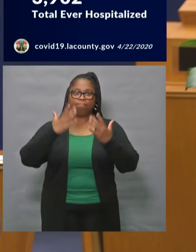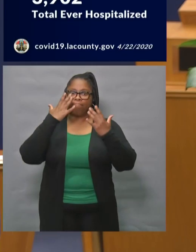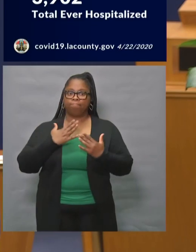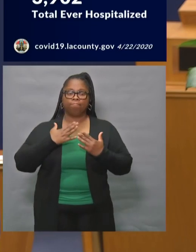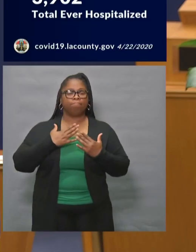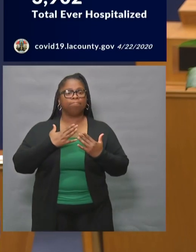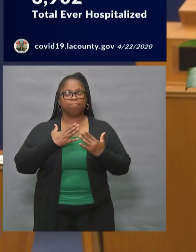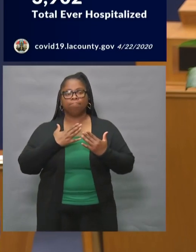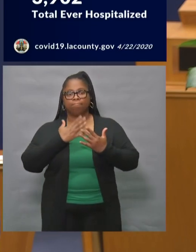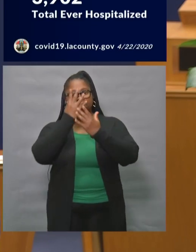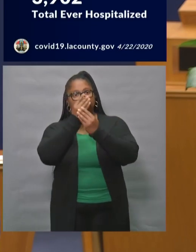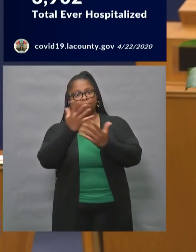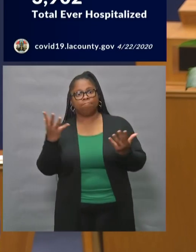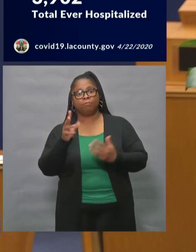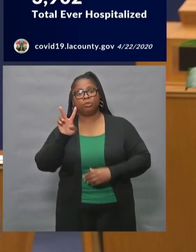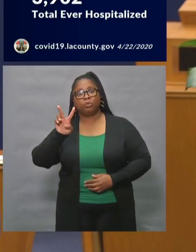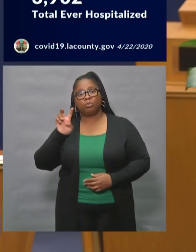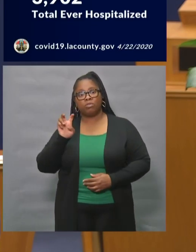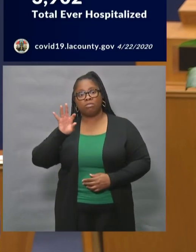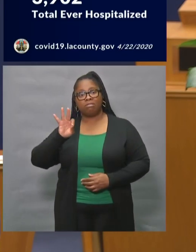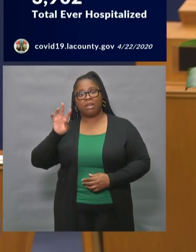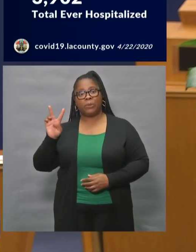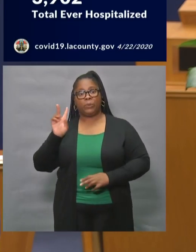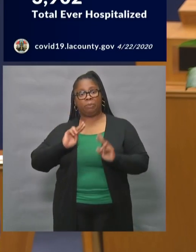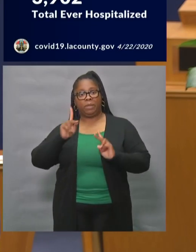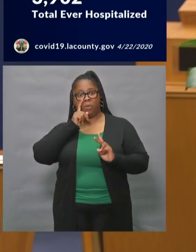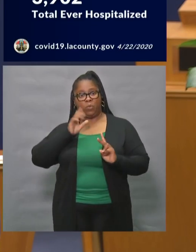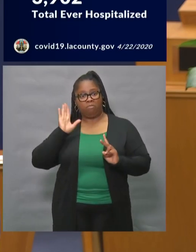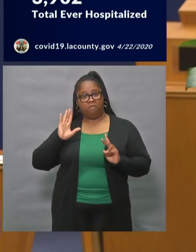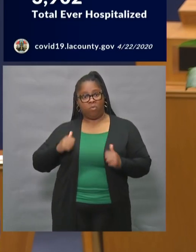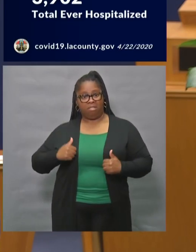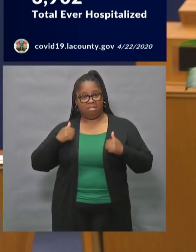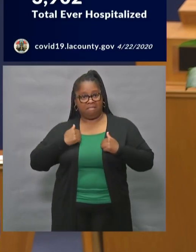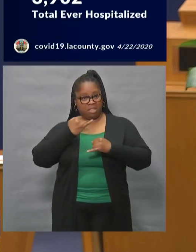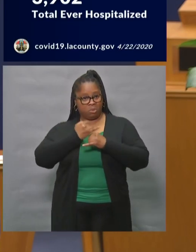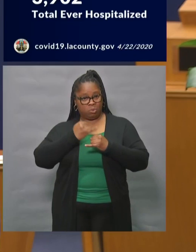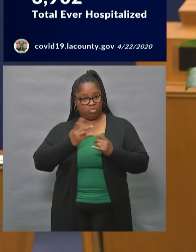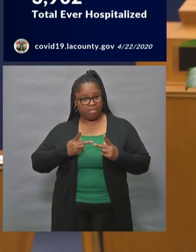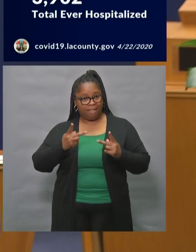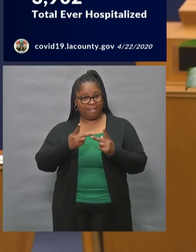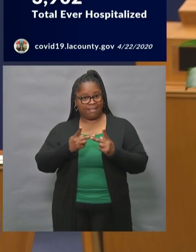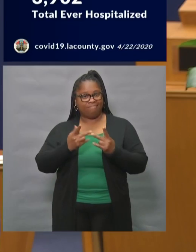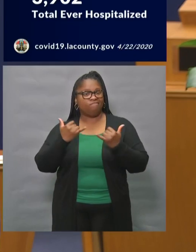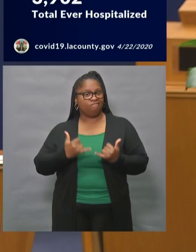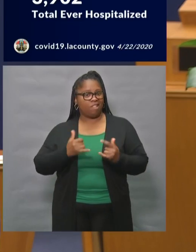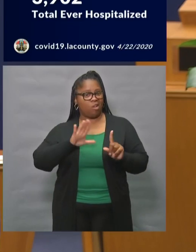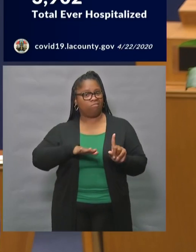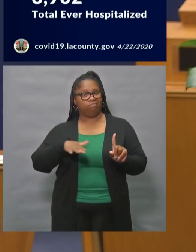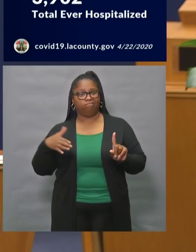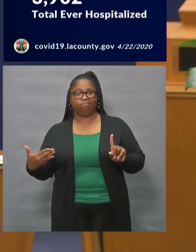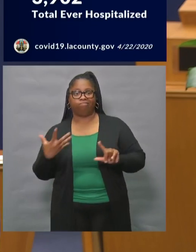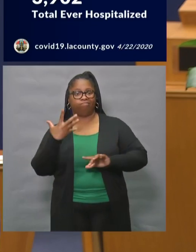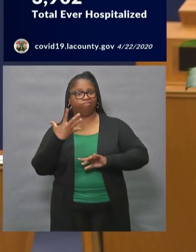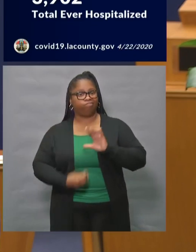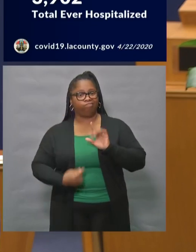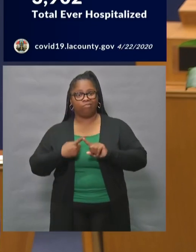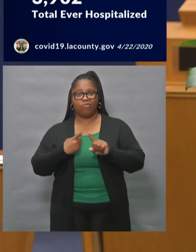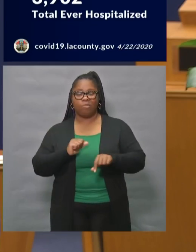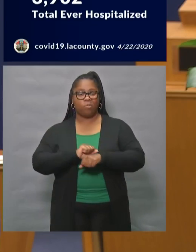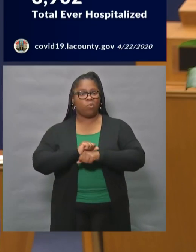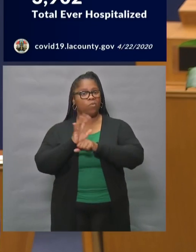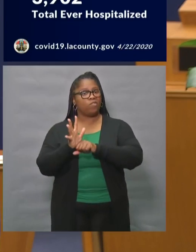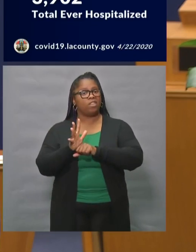report that 292 residents who resided in institutional settings have died from COVID-19. And